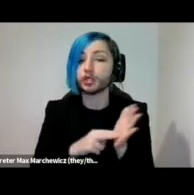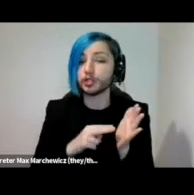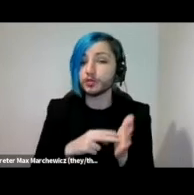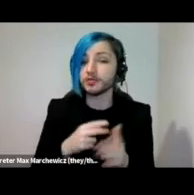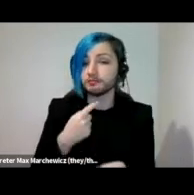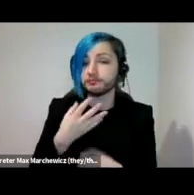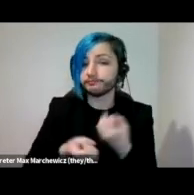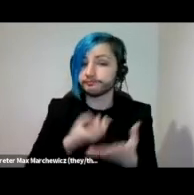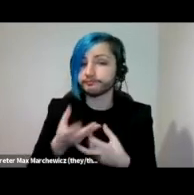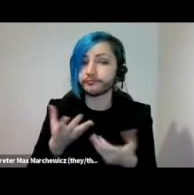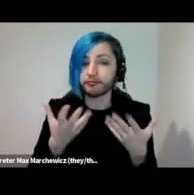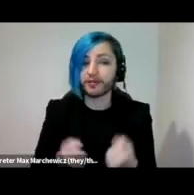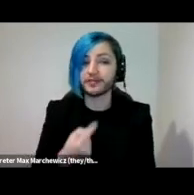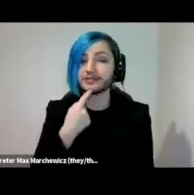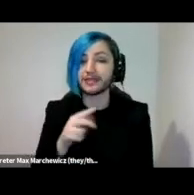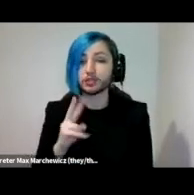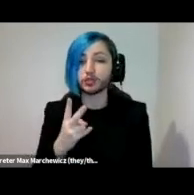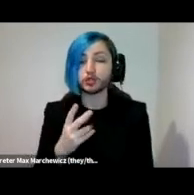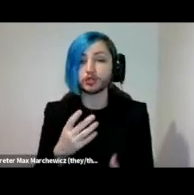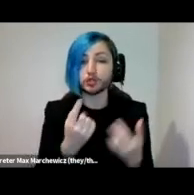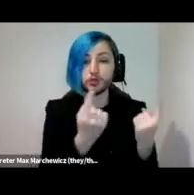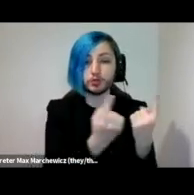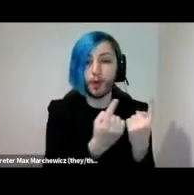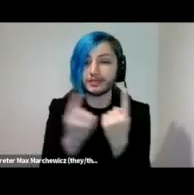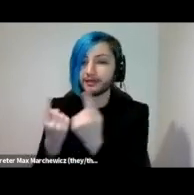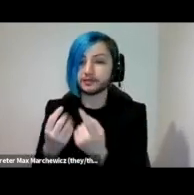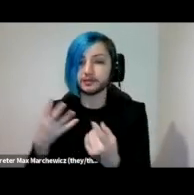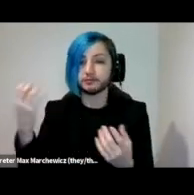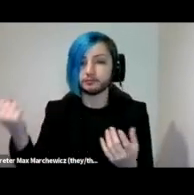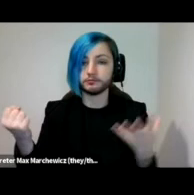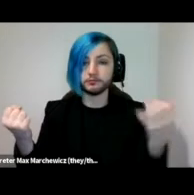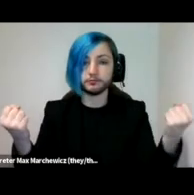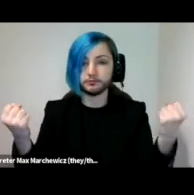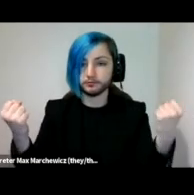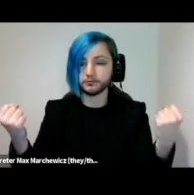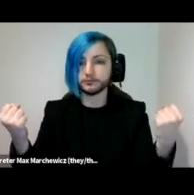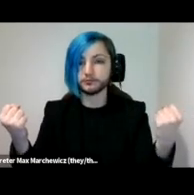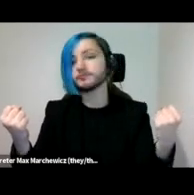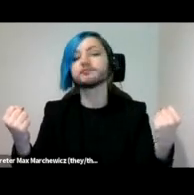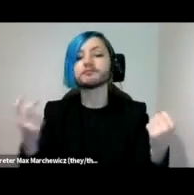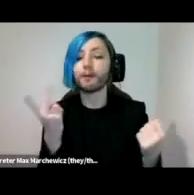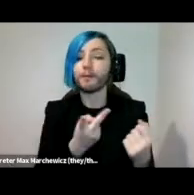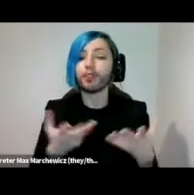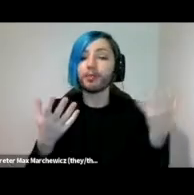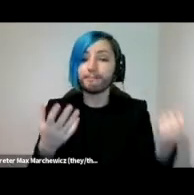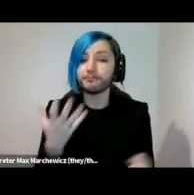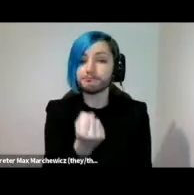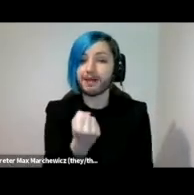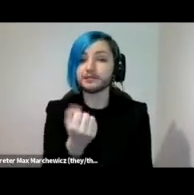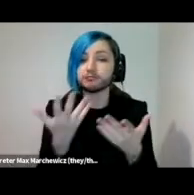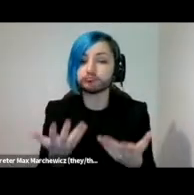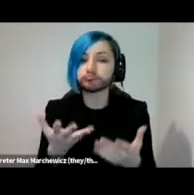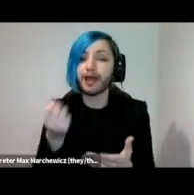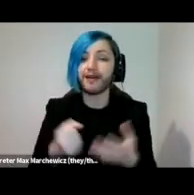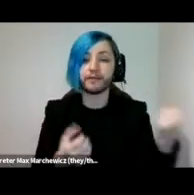of gravity, if we have two objects, some distance apart, each of those objects has some mass, those objects